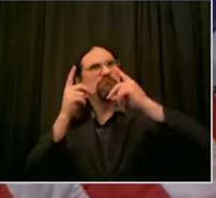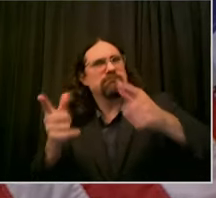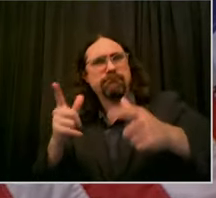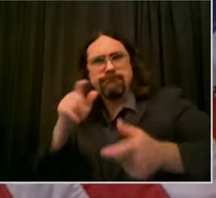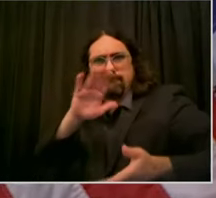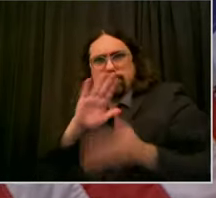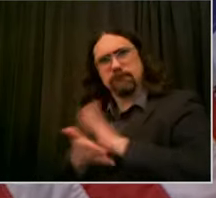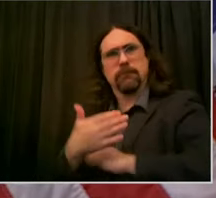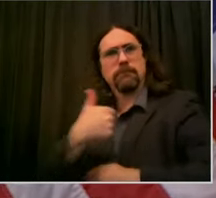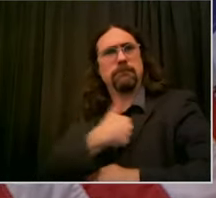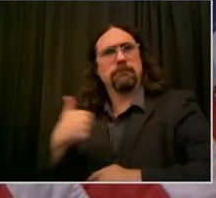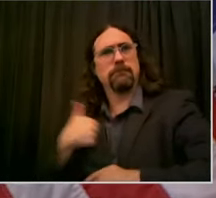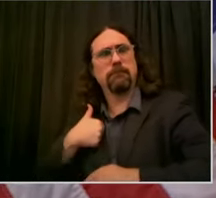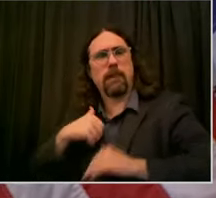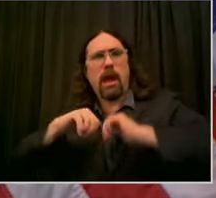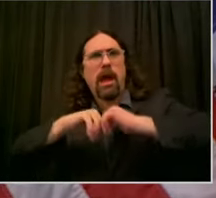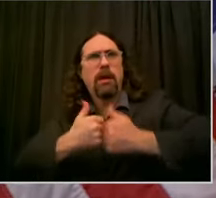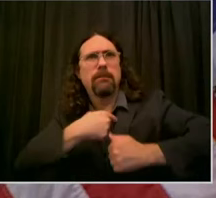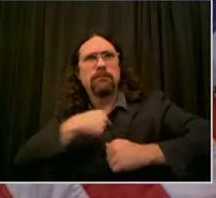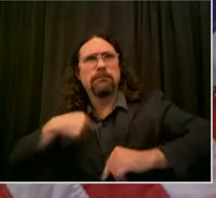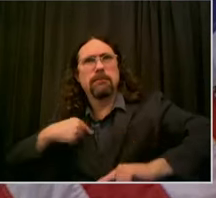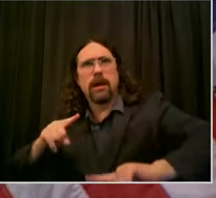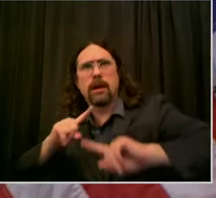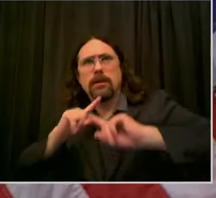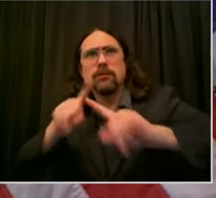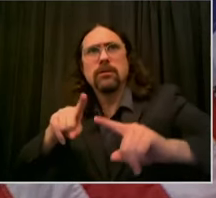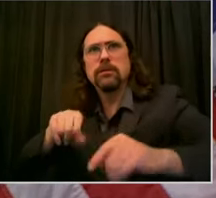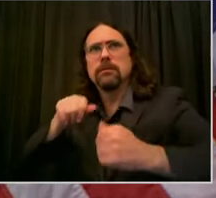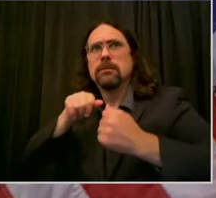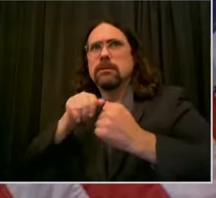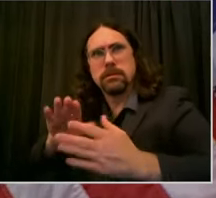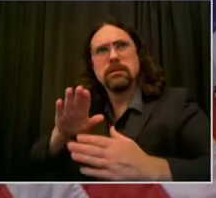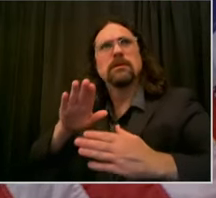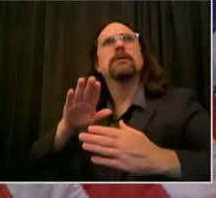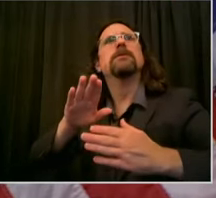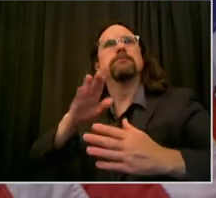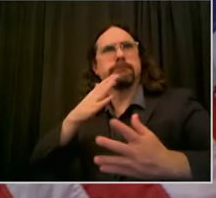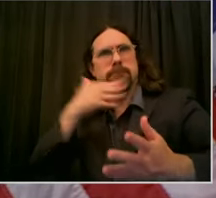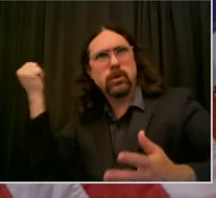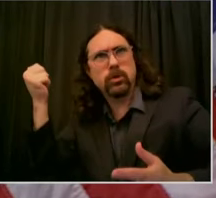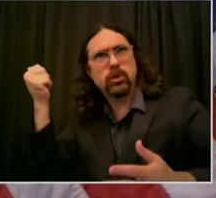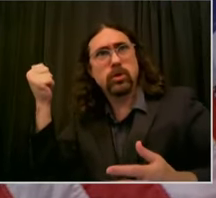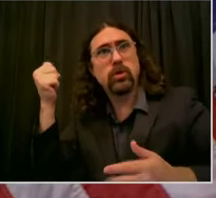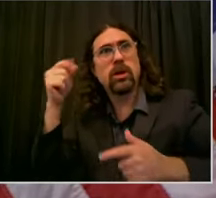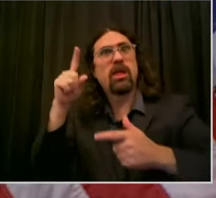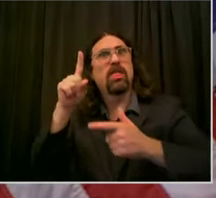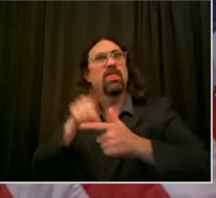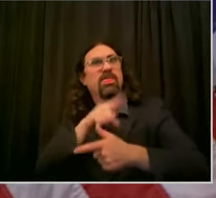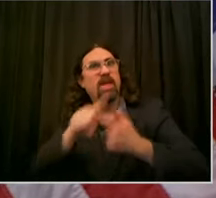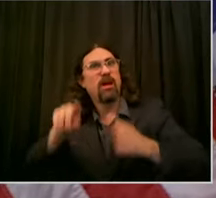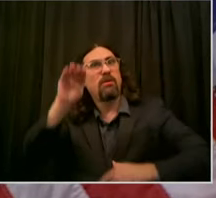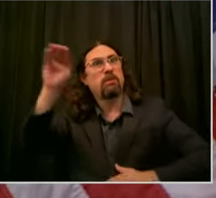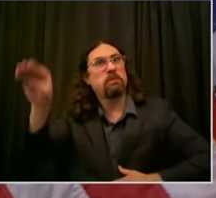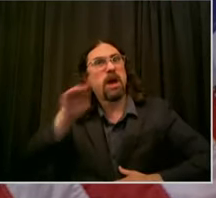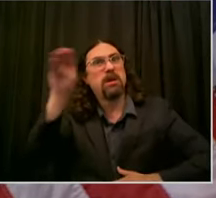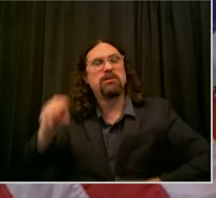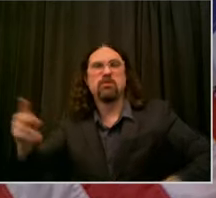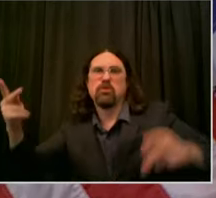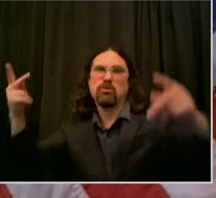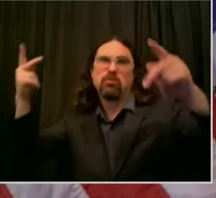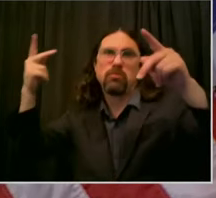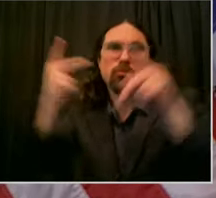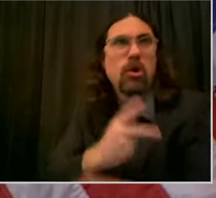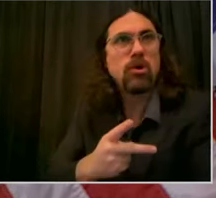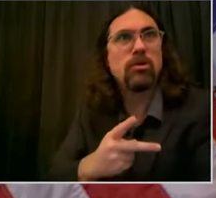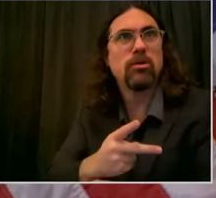to hold. So I believe that for all of us who actually do this work, who are here at the front line making